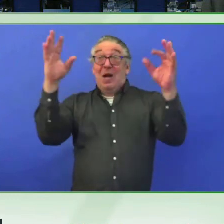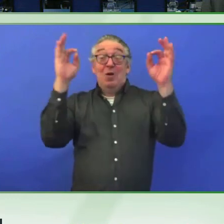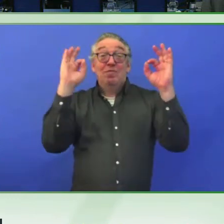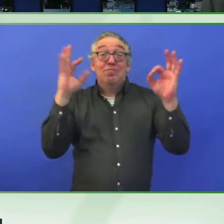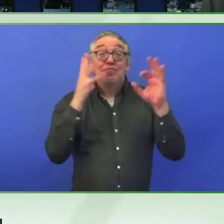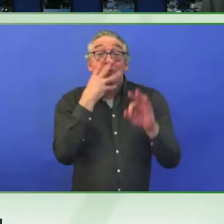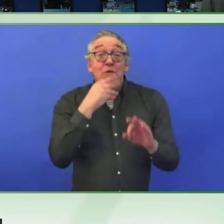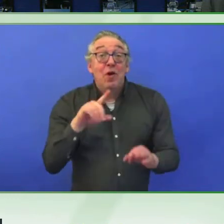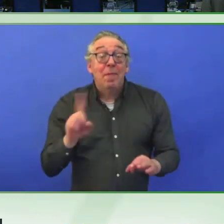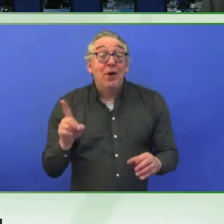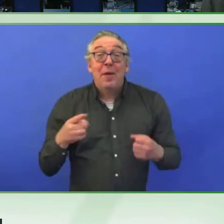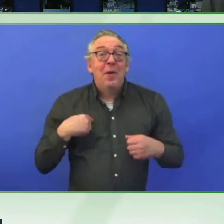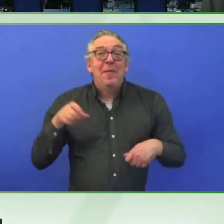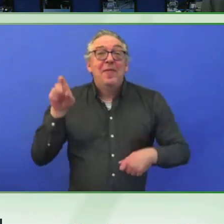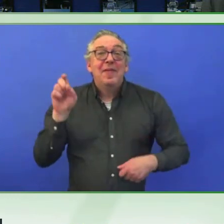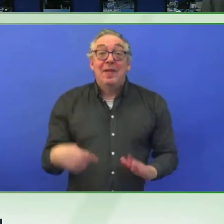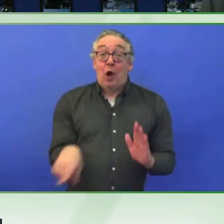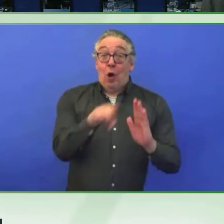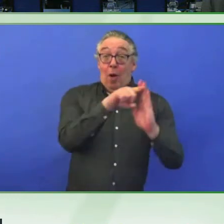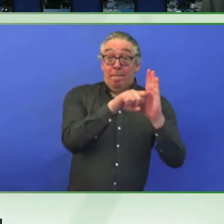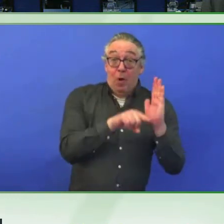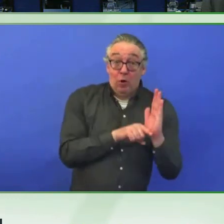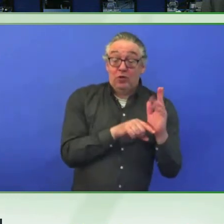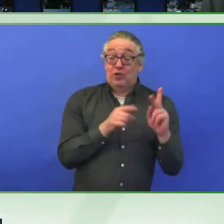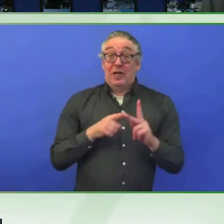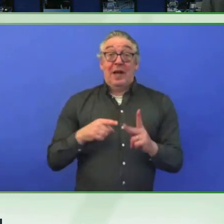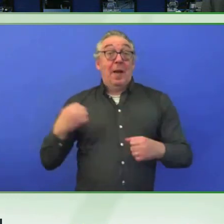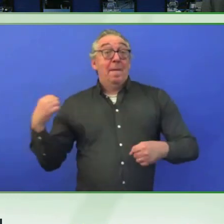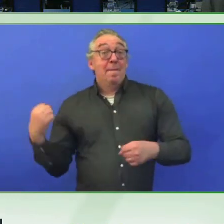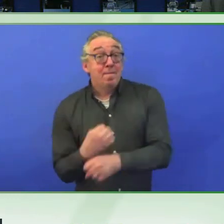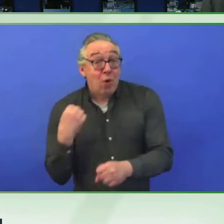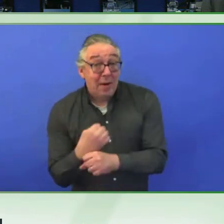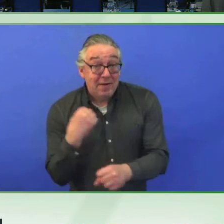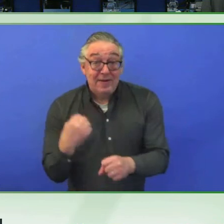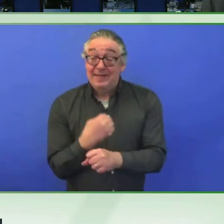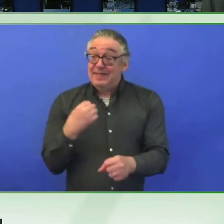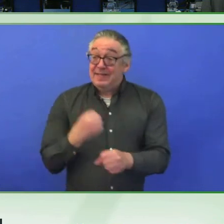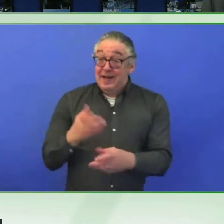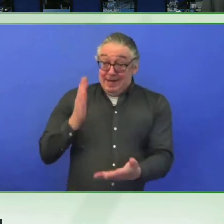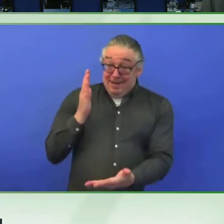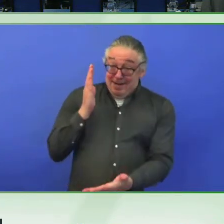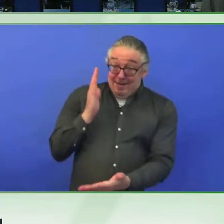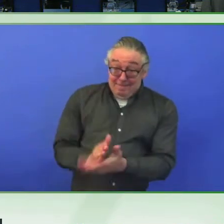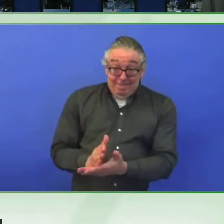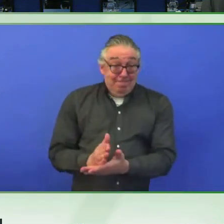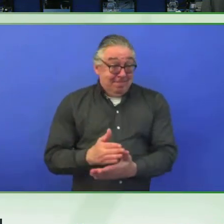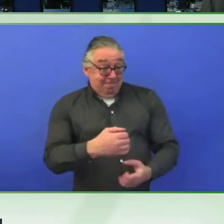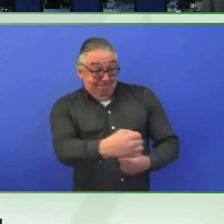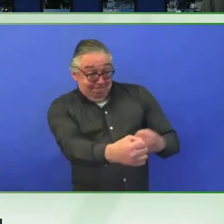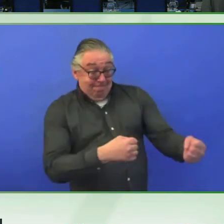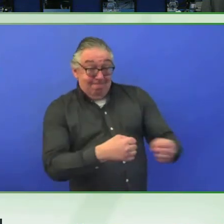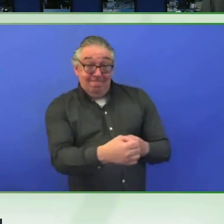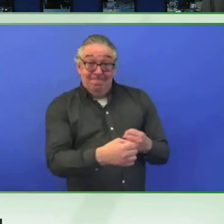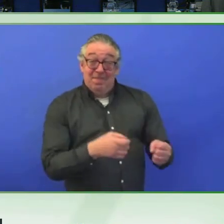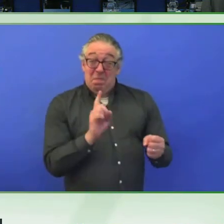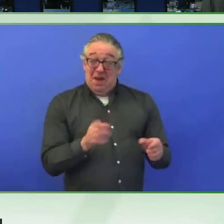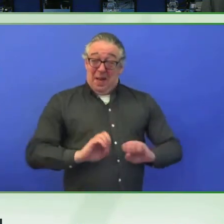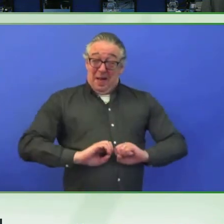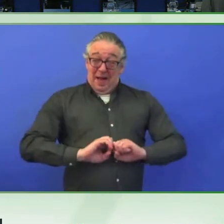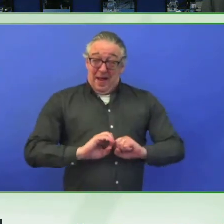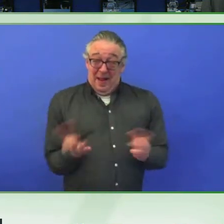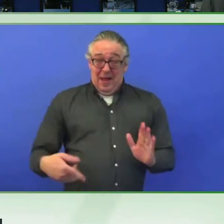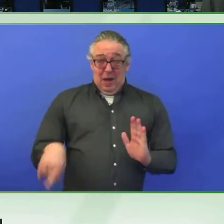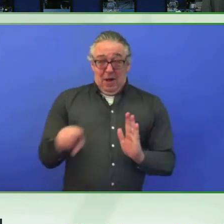policy, governance, practice in place, and then they need to enlist it. Enlist what? Enlist